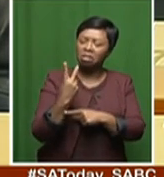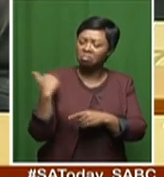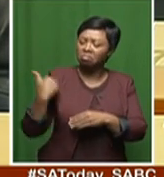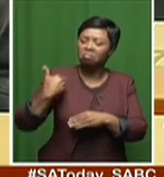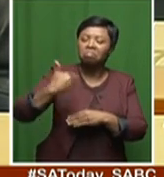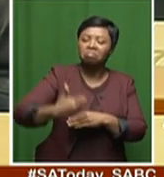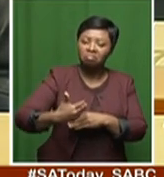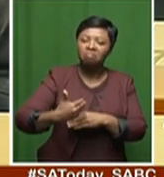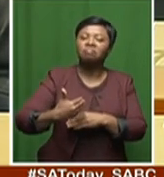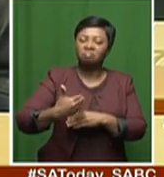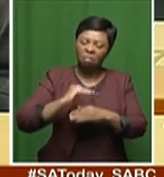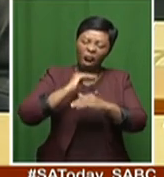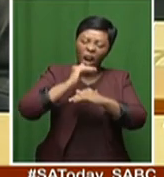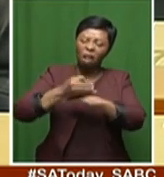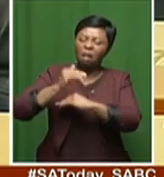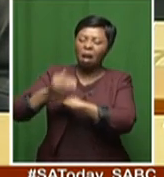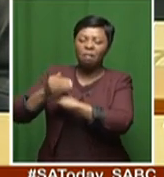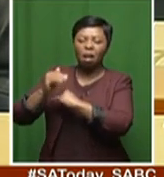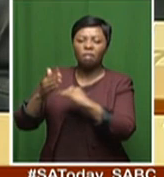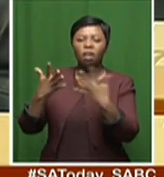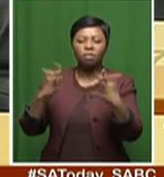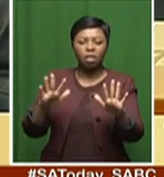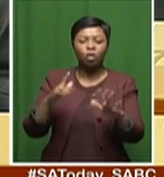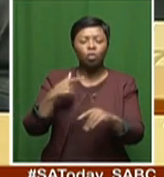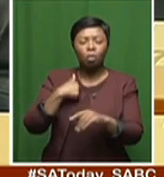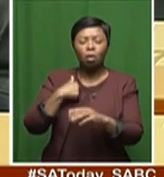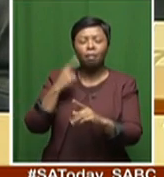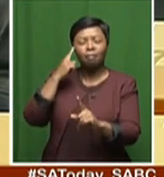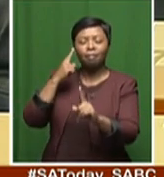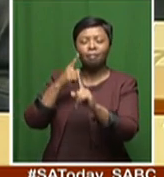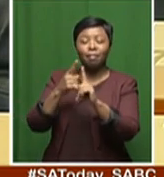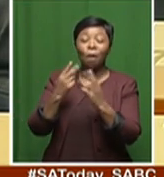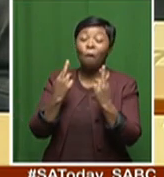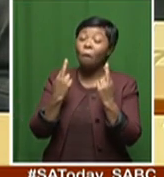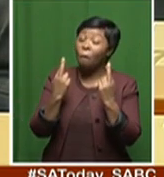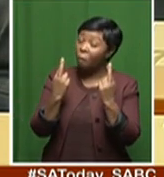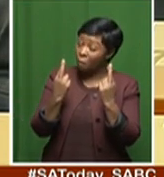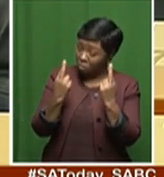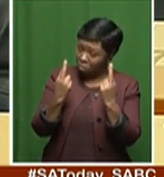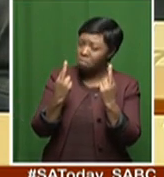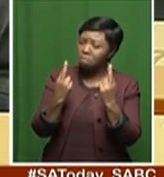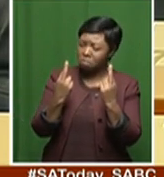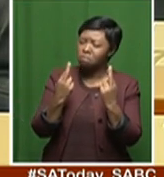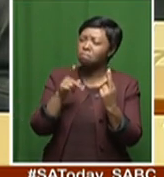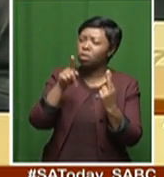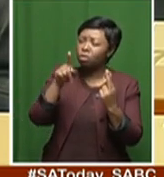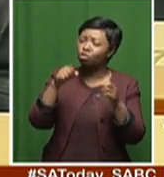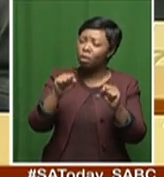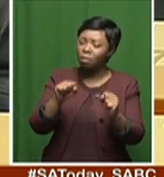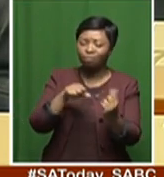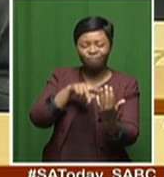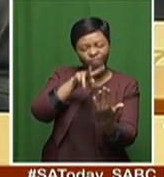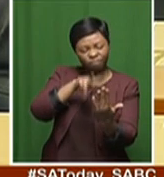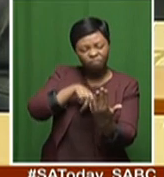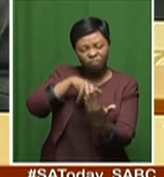I hope, Chairperson, you will be able to read through the detailed account in my